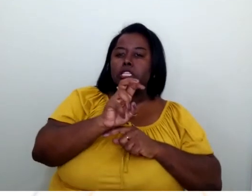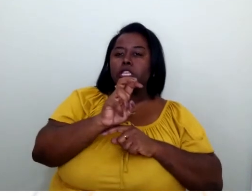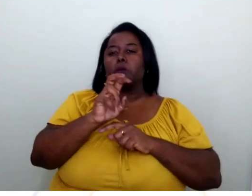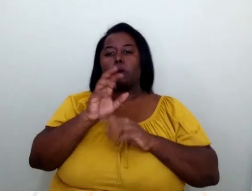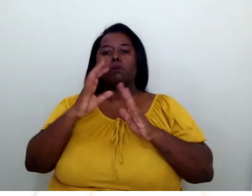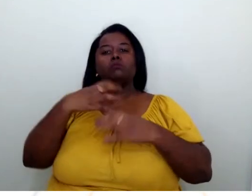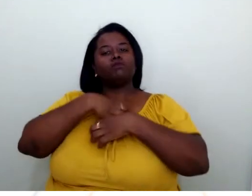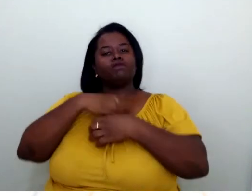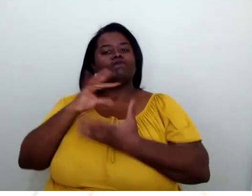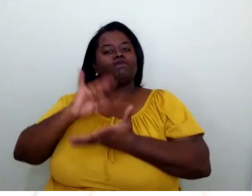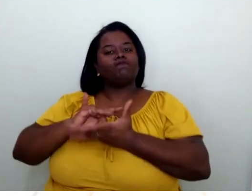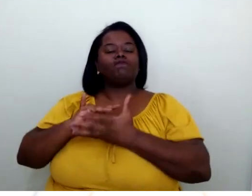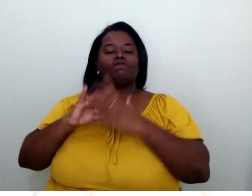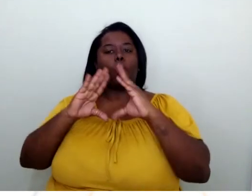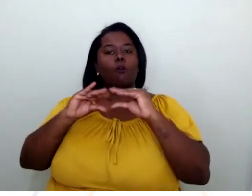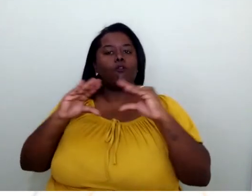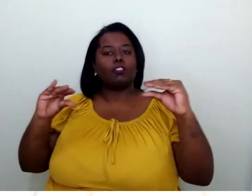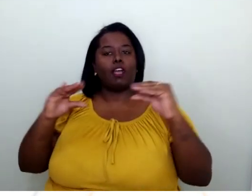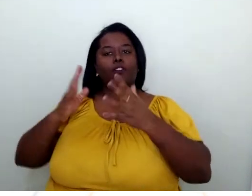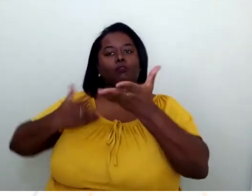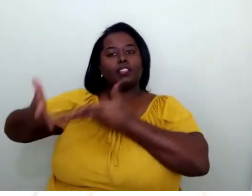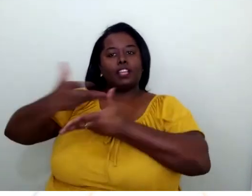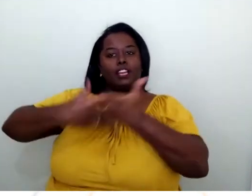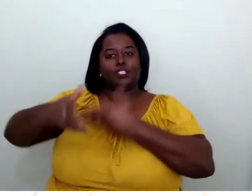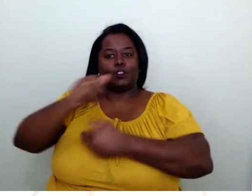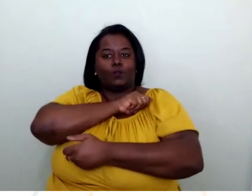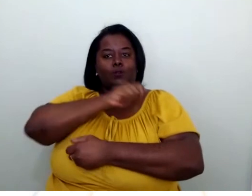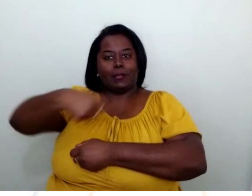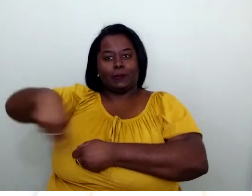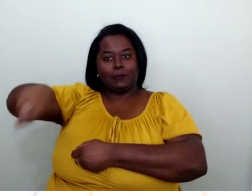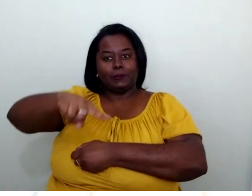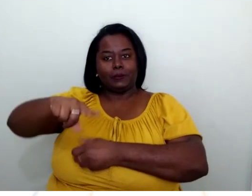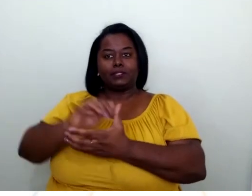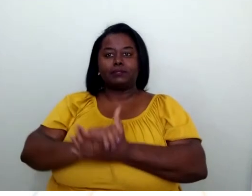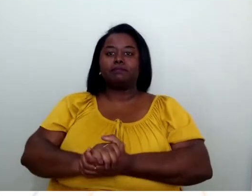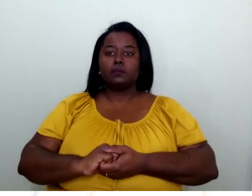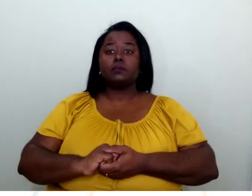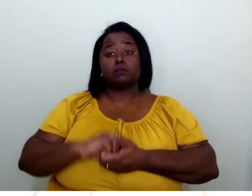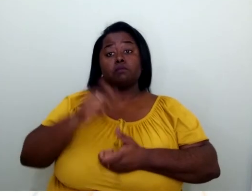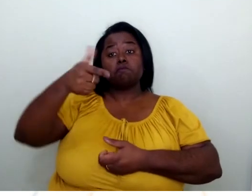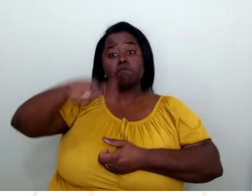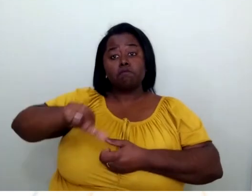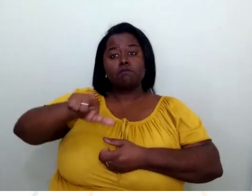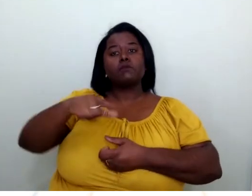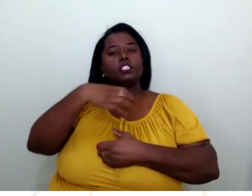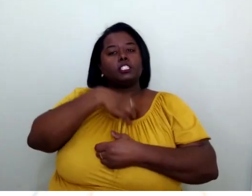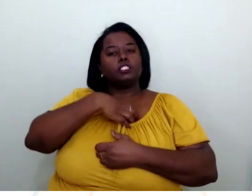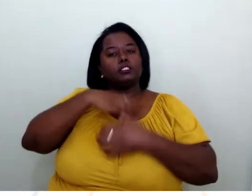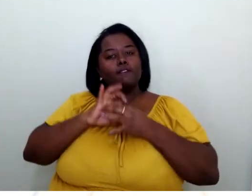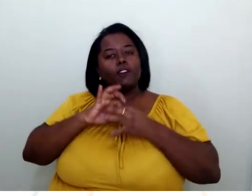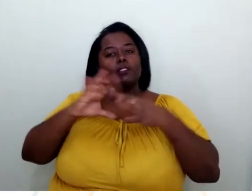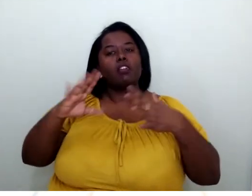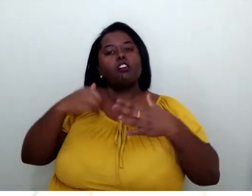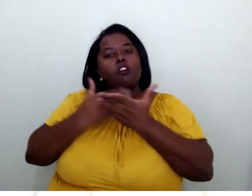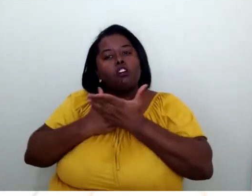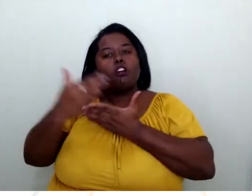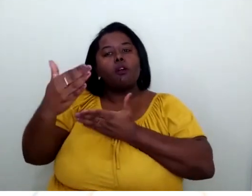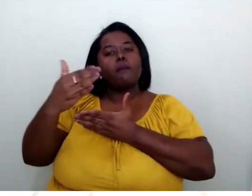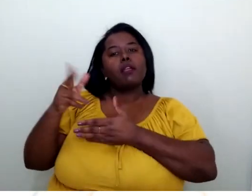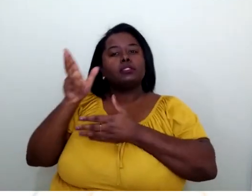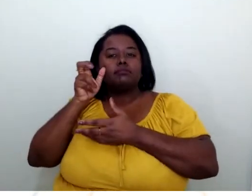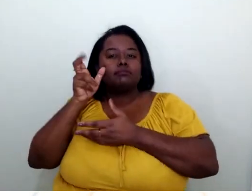designing learning opportunities for students, not only to take responsibility for their own learning, but to teach others, which is